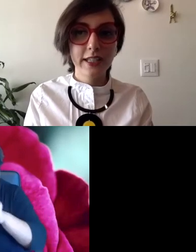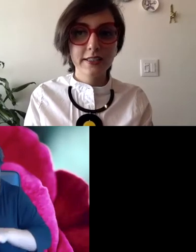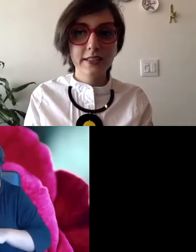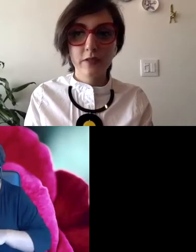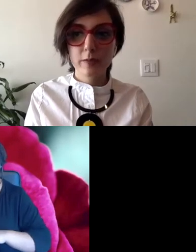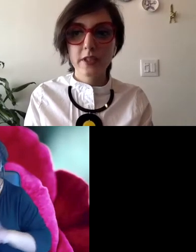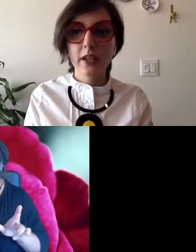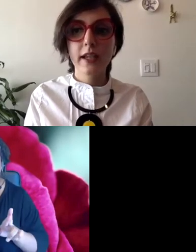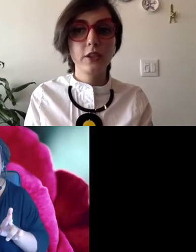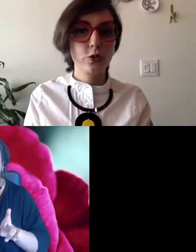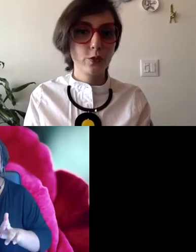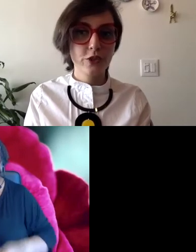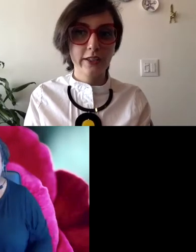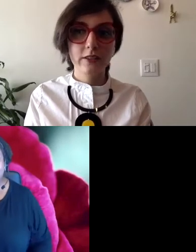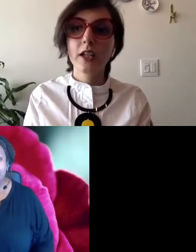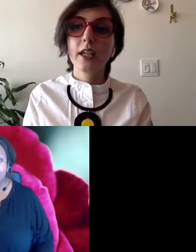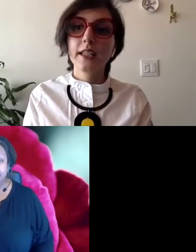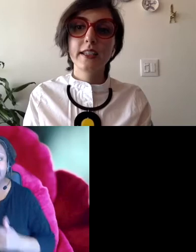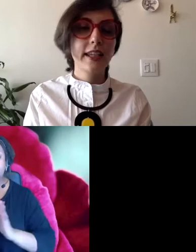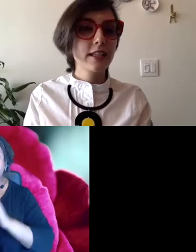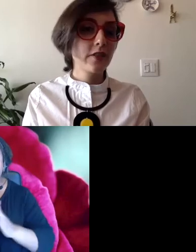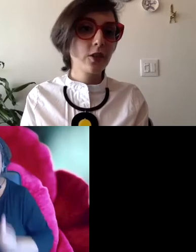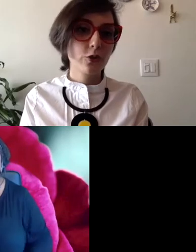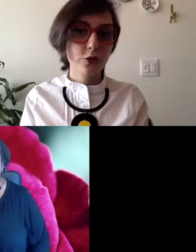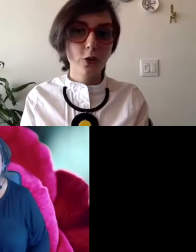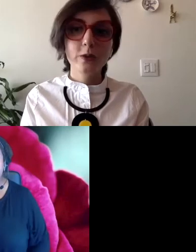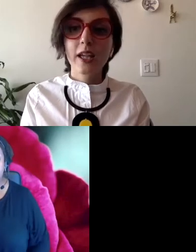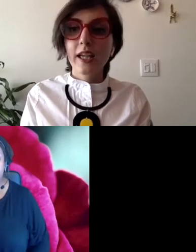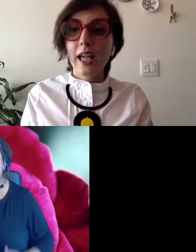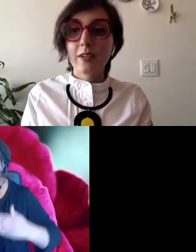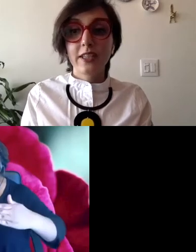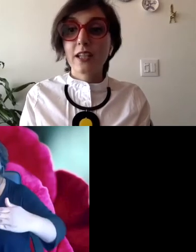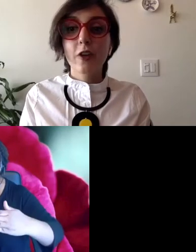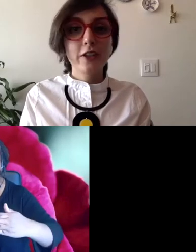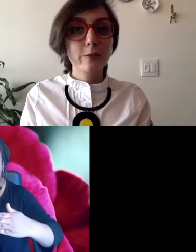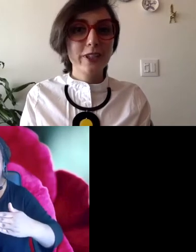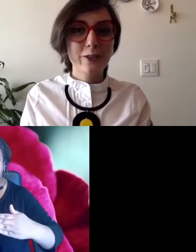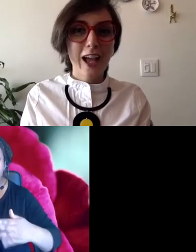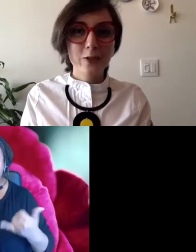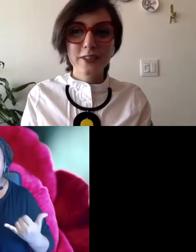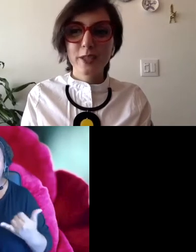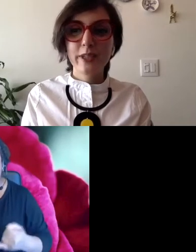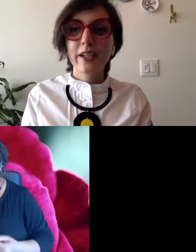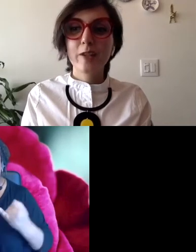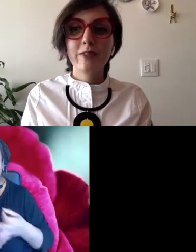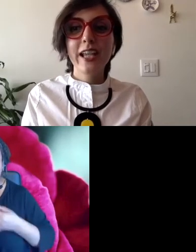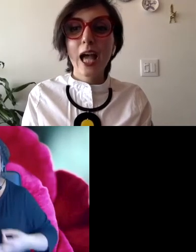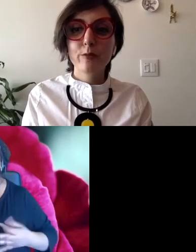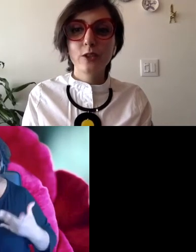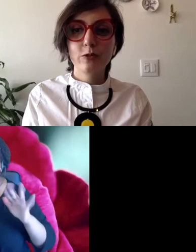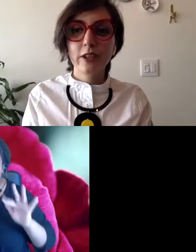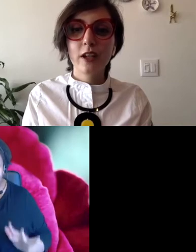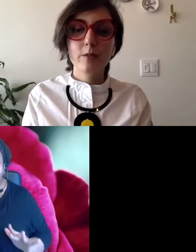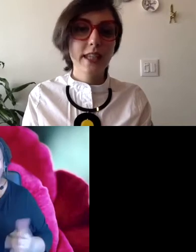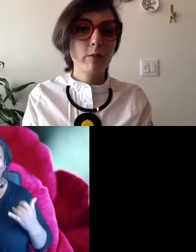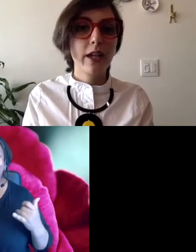on TAC's website and YouTube channel in the next week or so. And with that final bit of housekeeping, I'm very